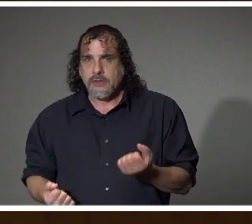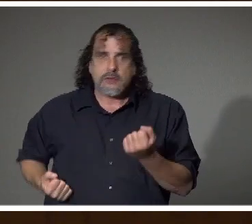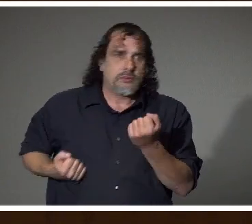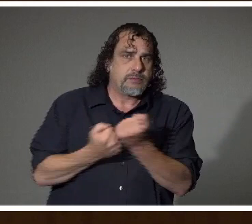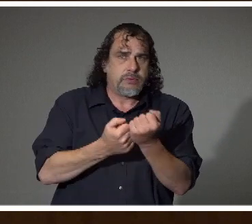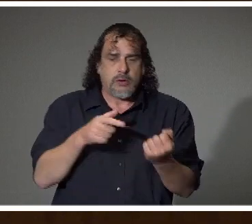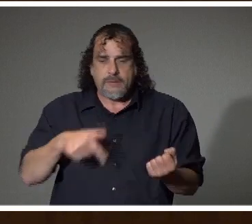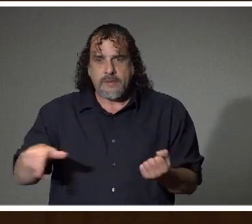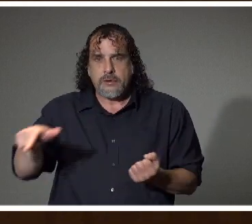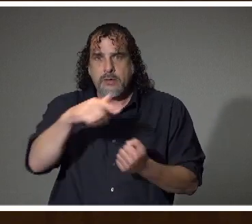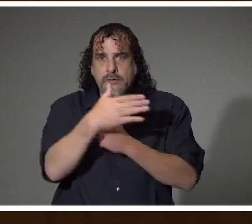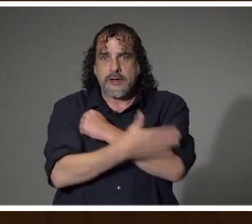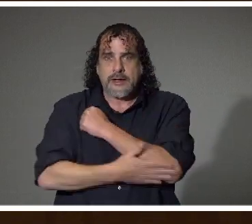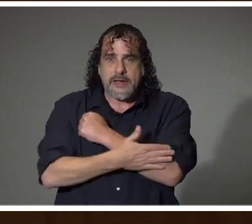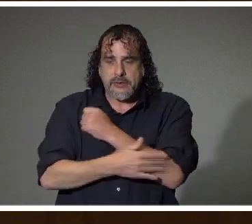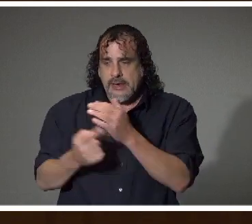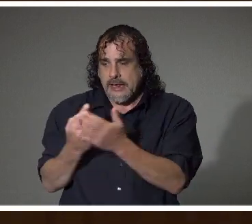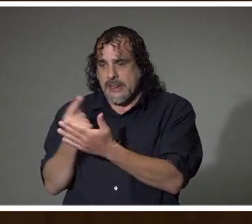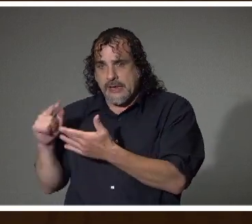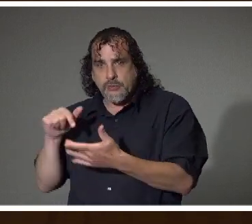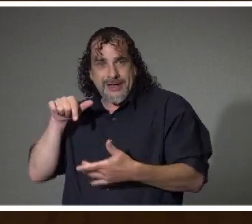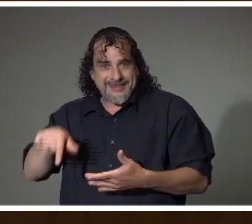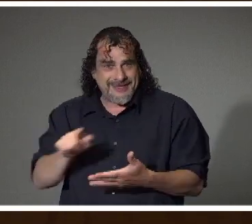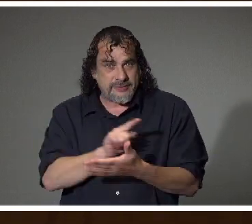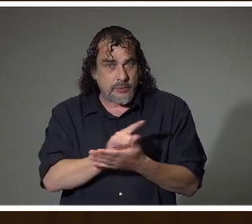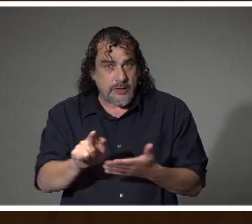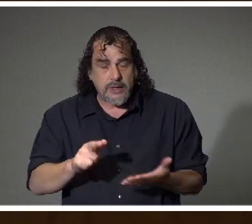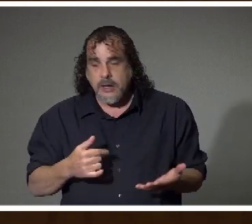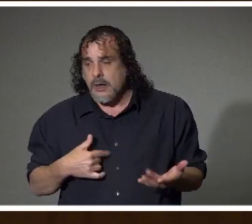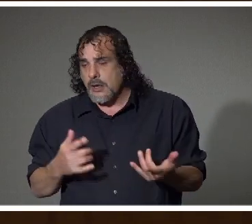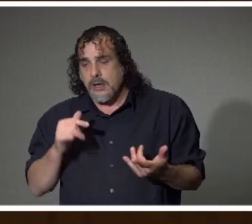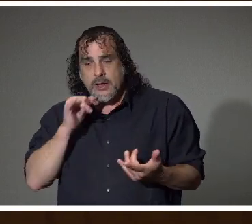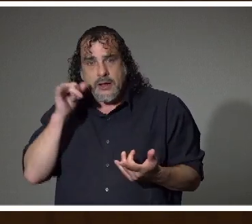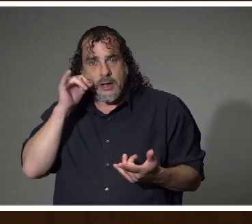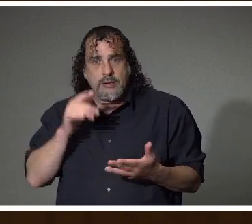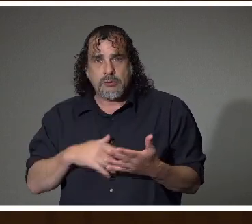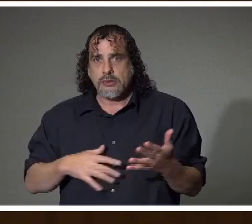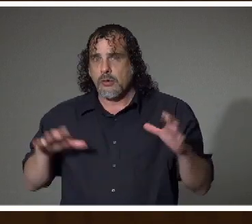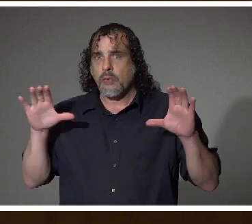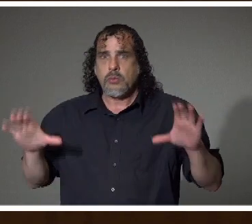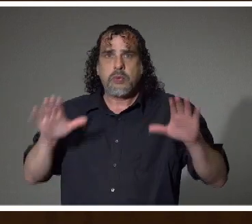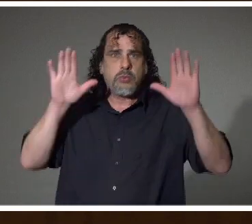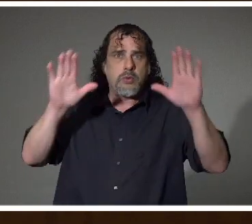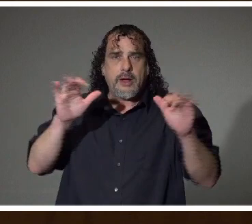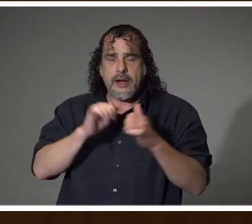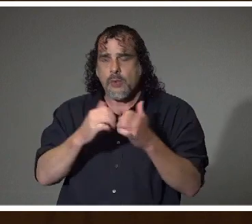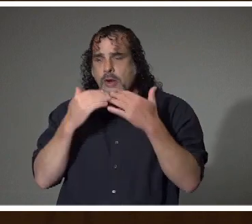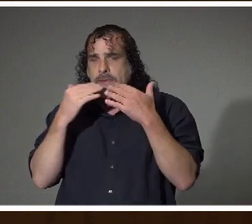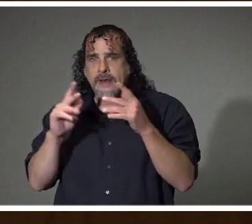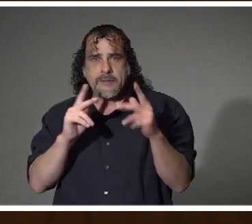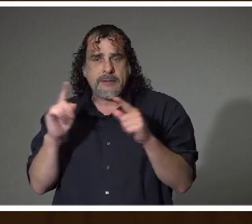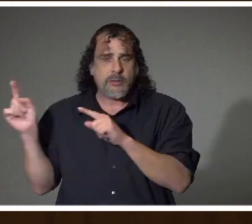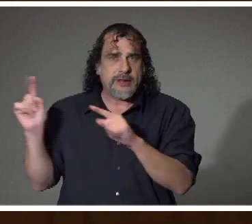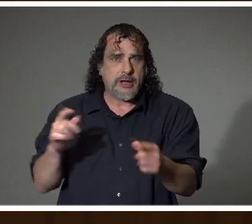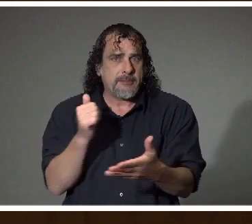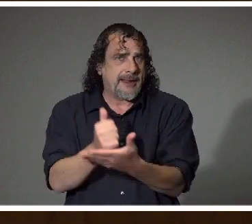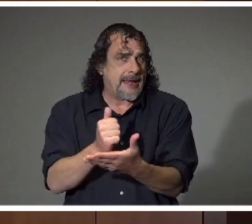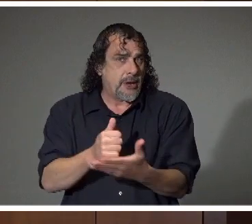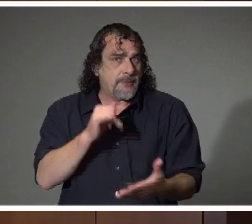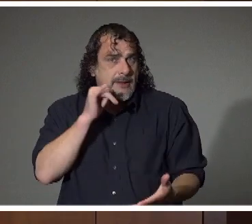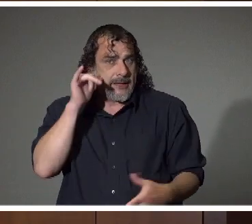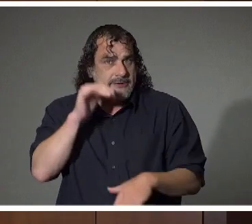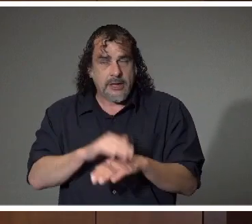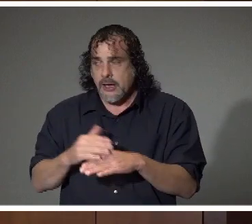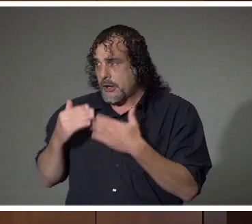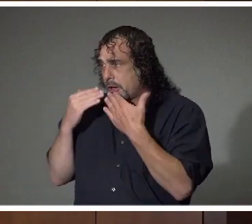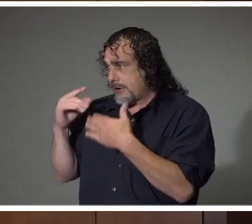these counties during this time, both last weekend and last night, were phenomenal, and I just want to commend the citizens for what they've done. Governor,